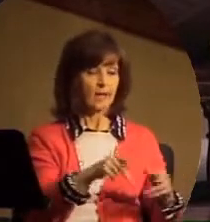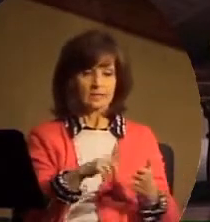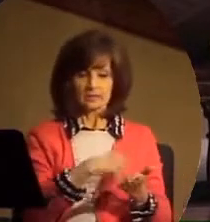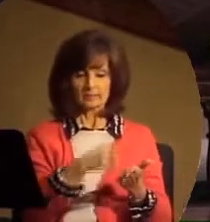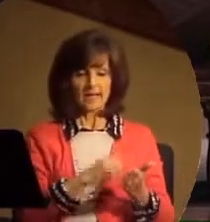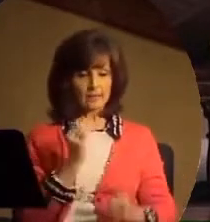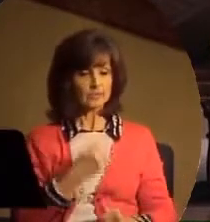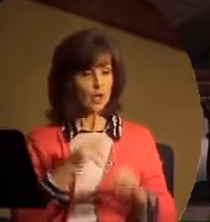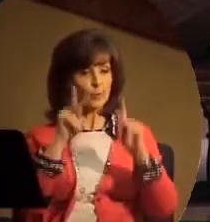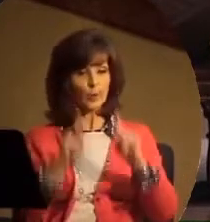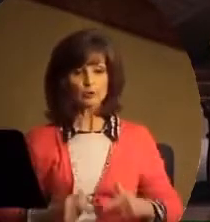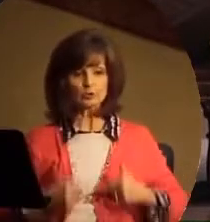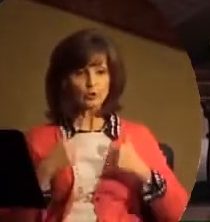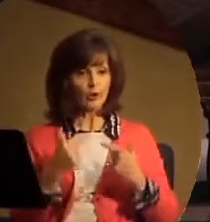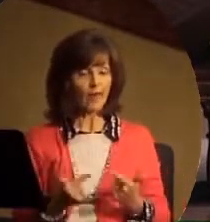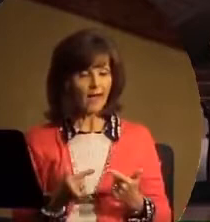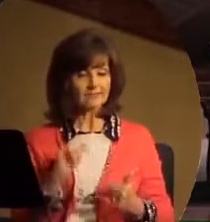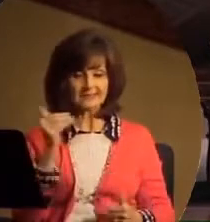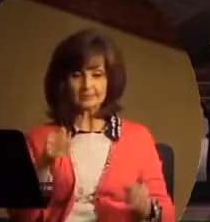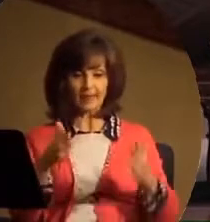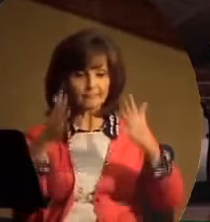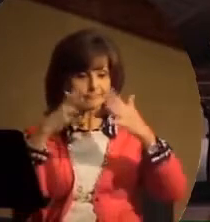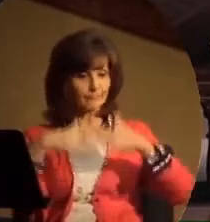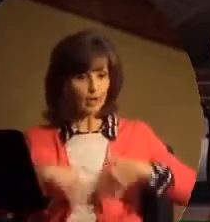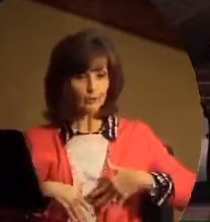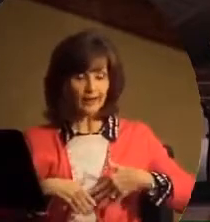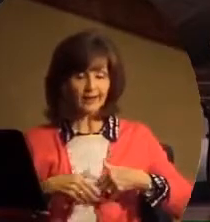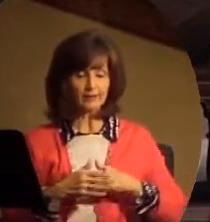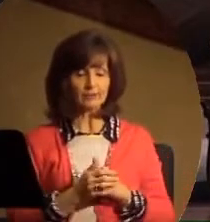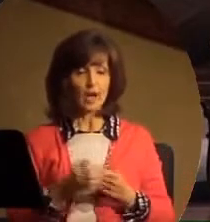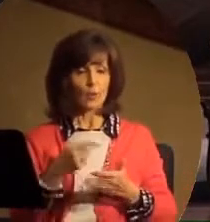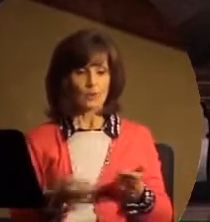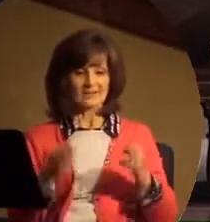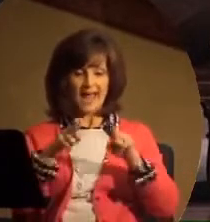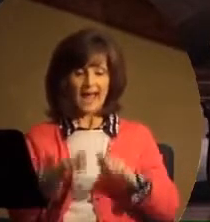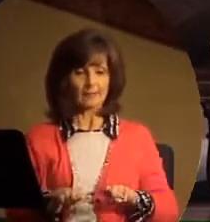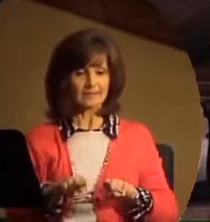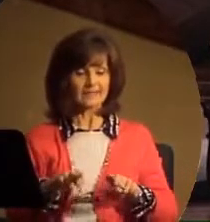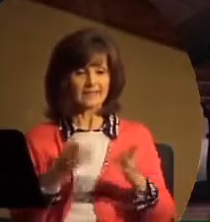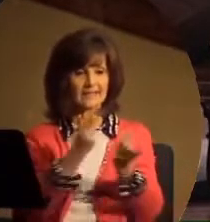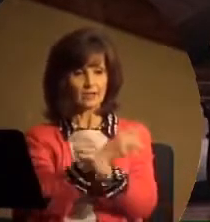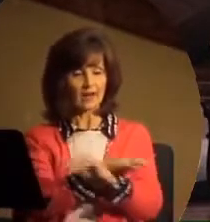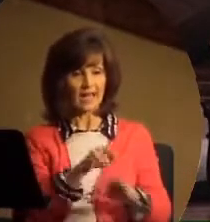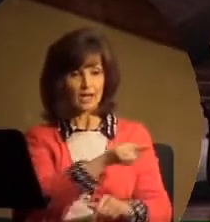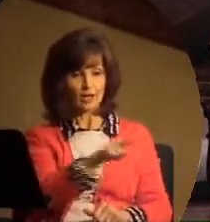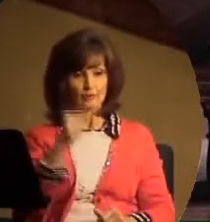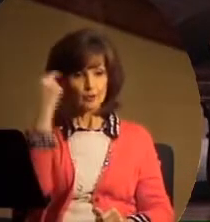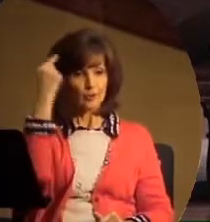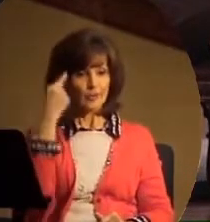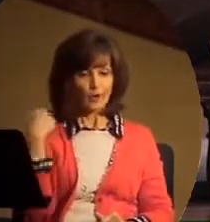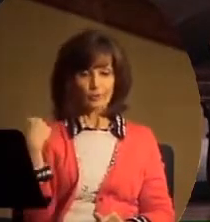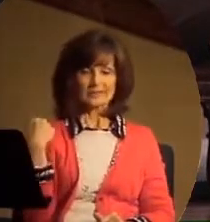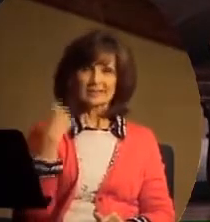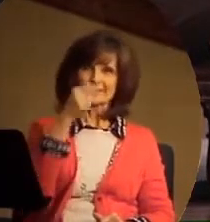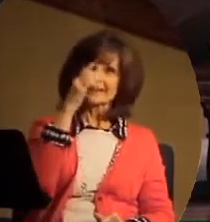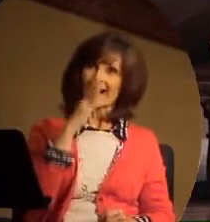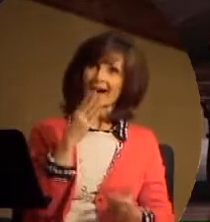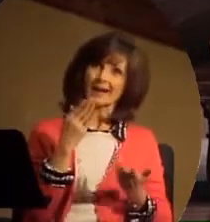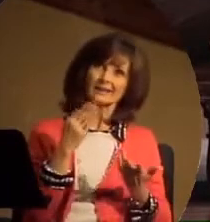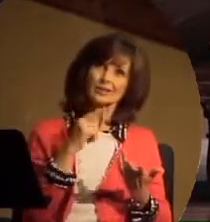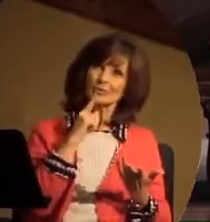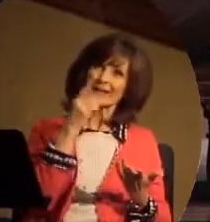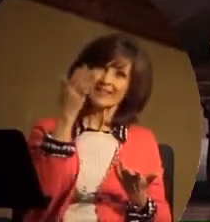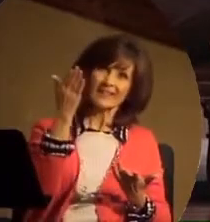personal lives. We look around, see that all that's going on in our land today. Have you thought recently, God, are you